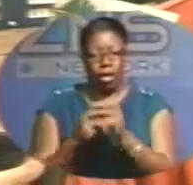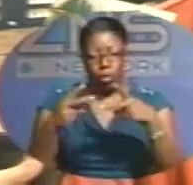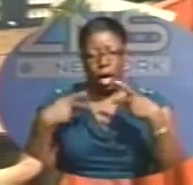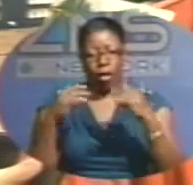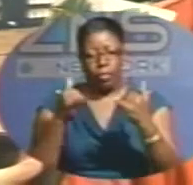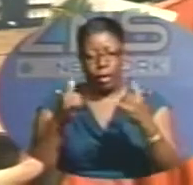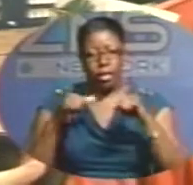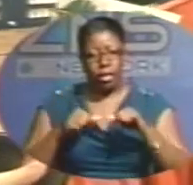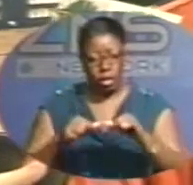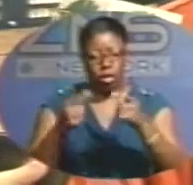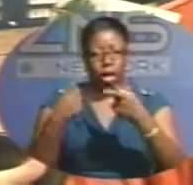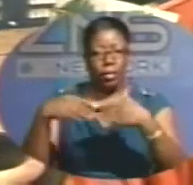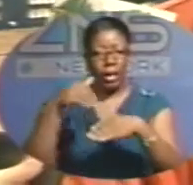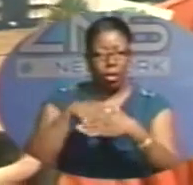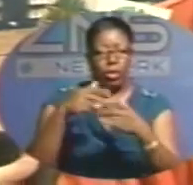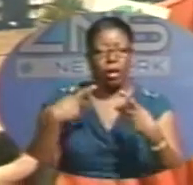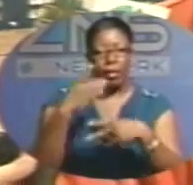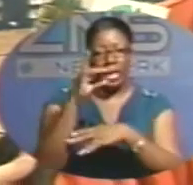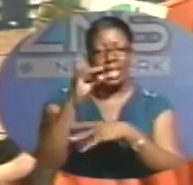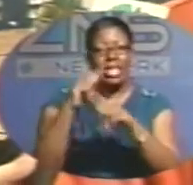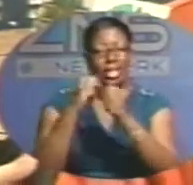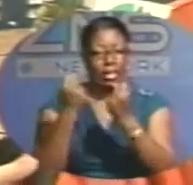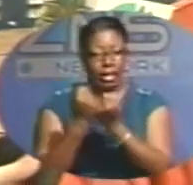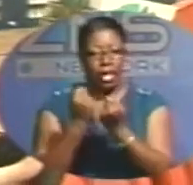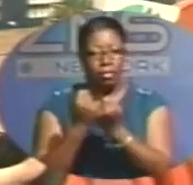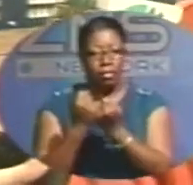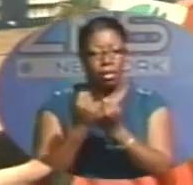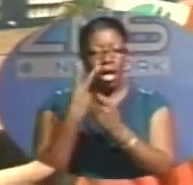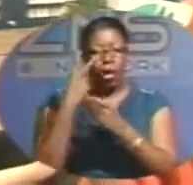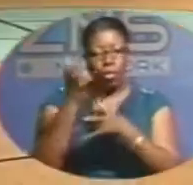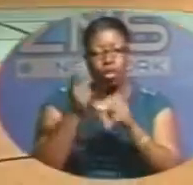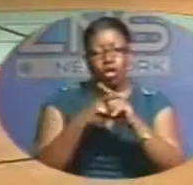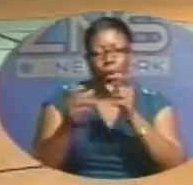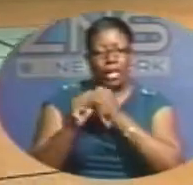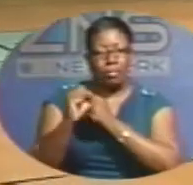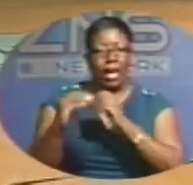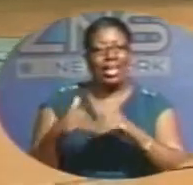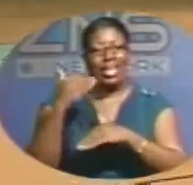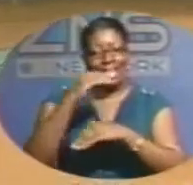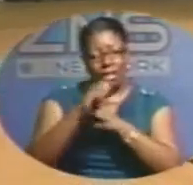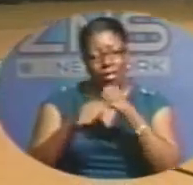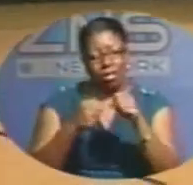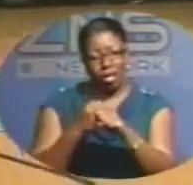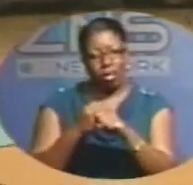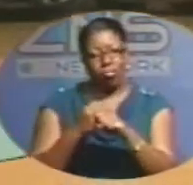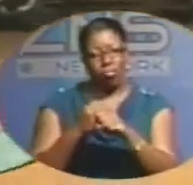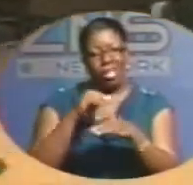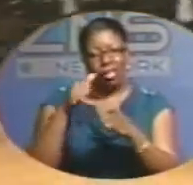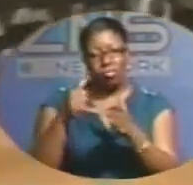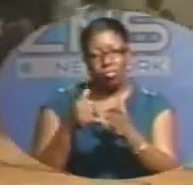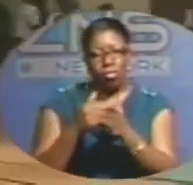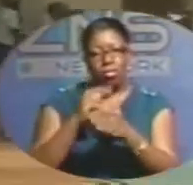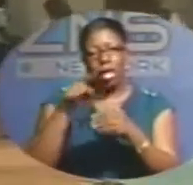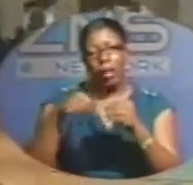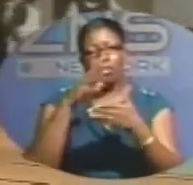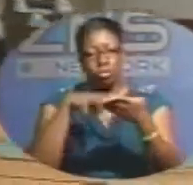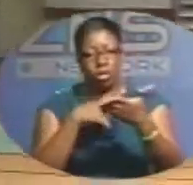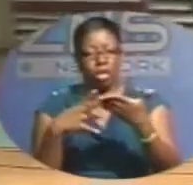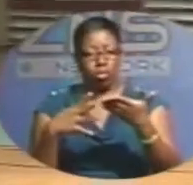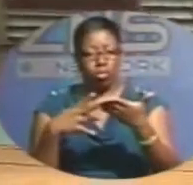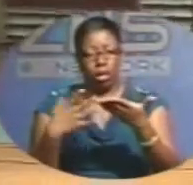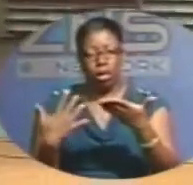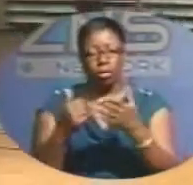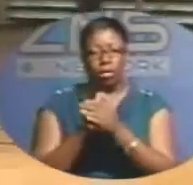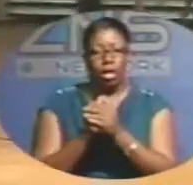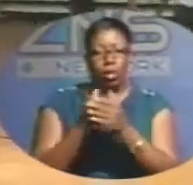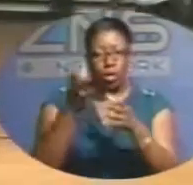have 18 teams as we speak, and we're looking to expand it next year. It's all about scheduling, you know. And